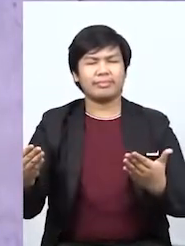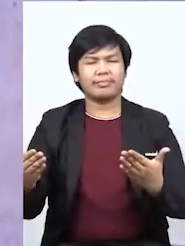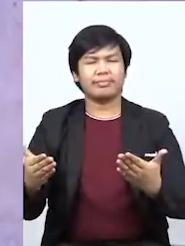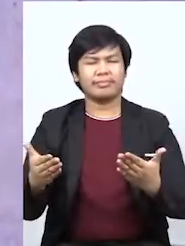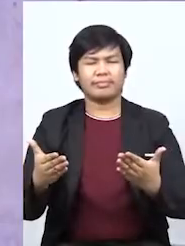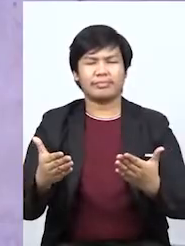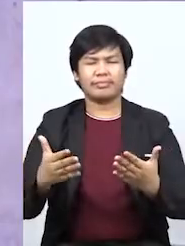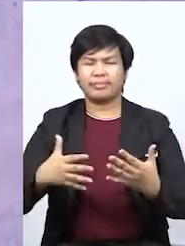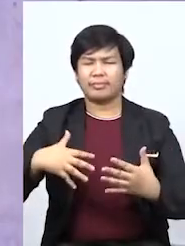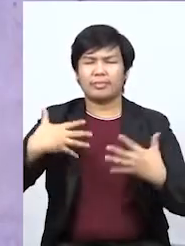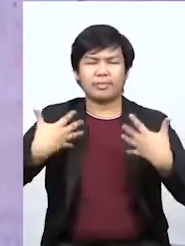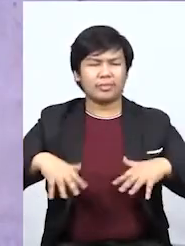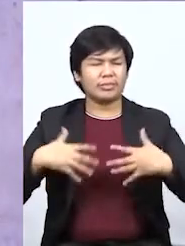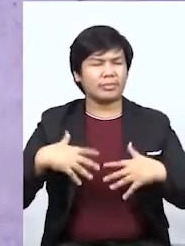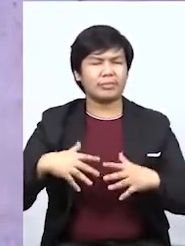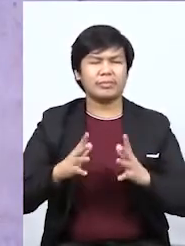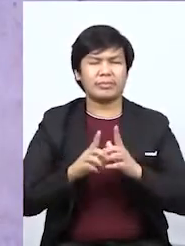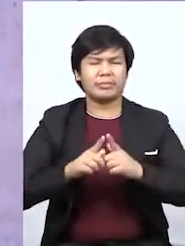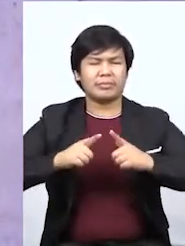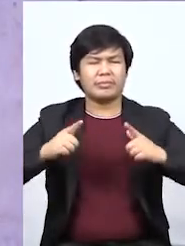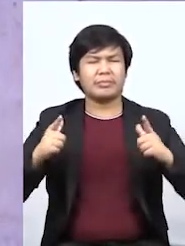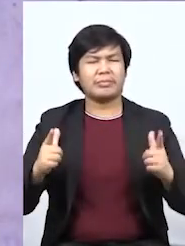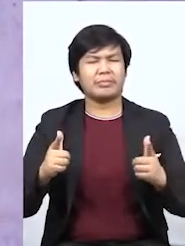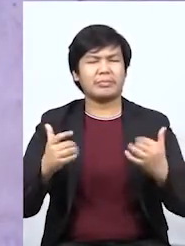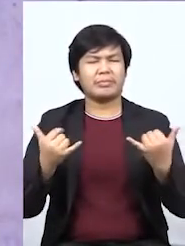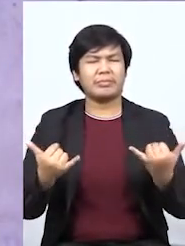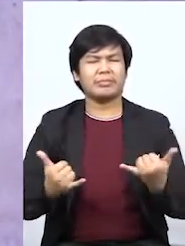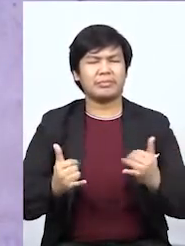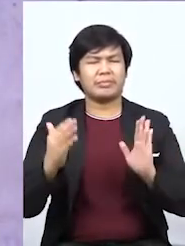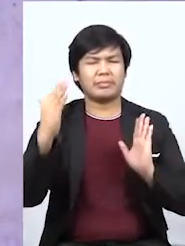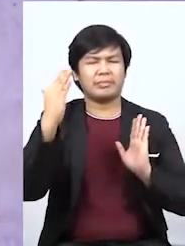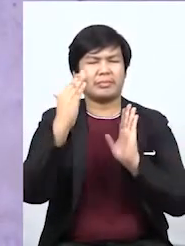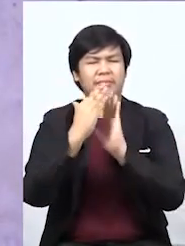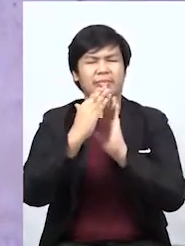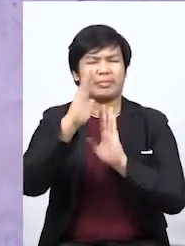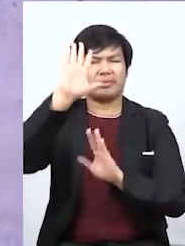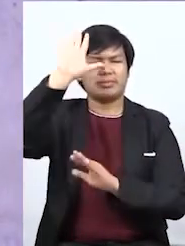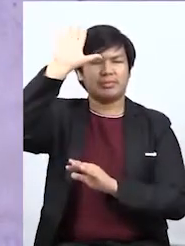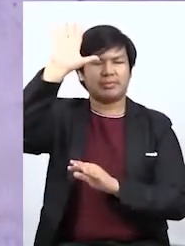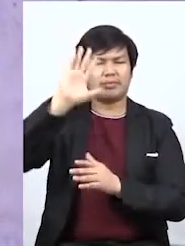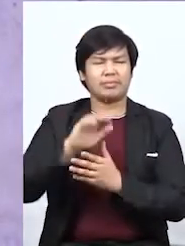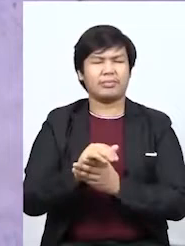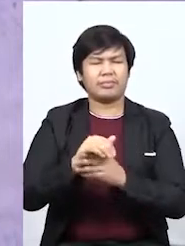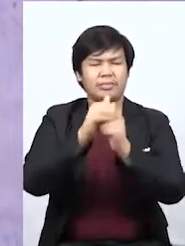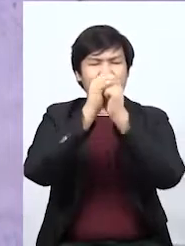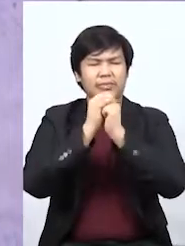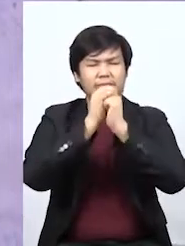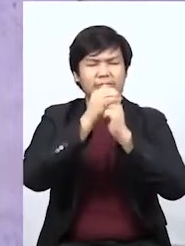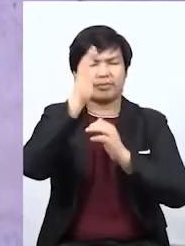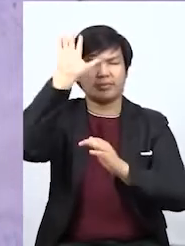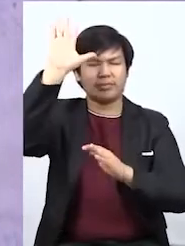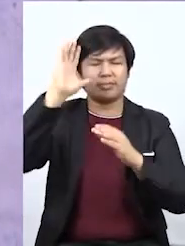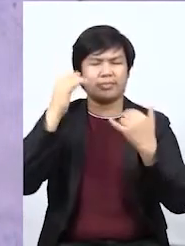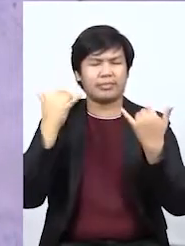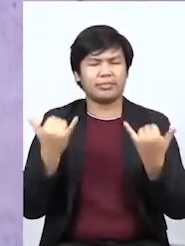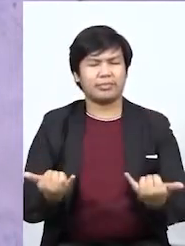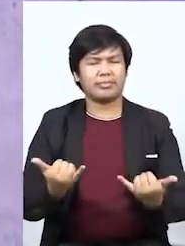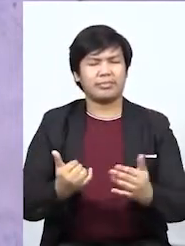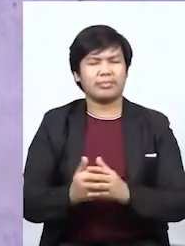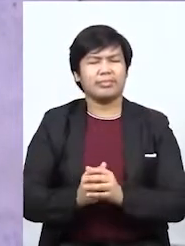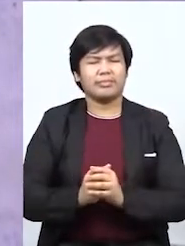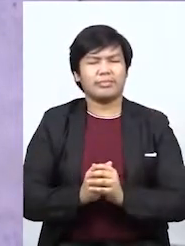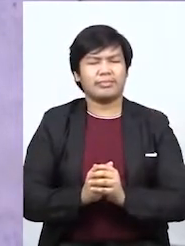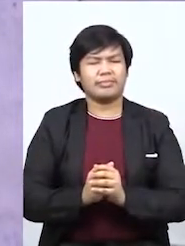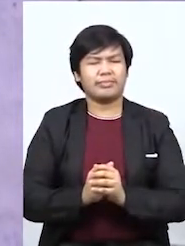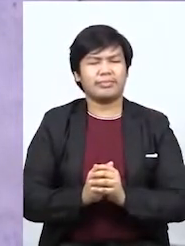a great privilege for us to come before your Holy Presence to worship you today